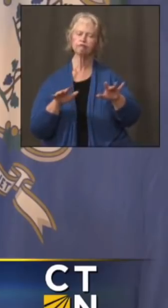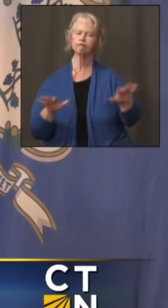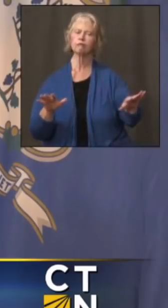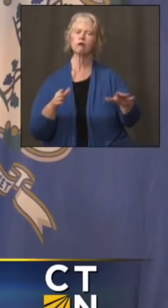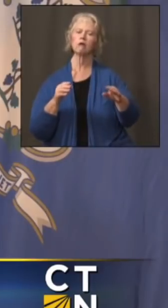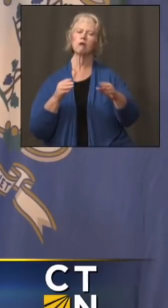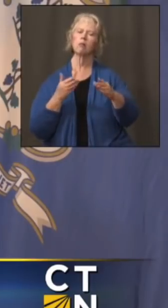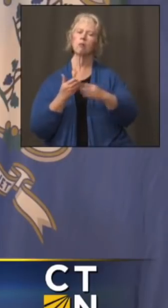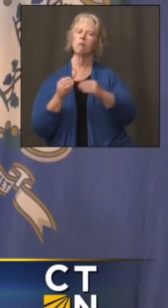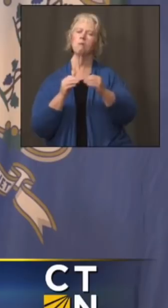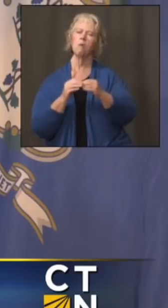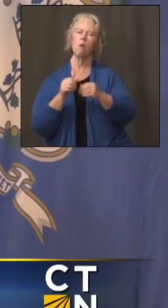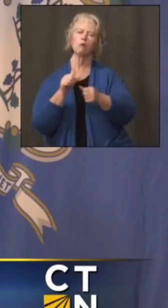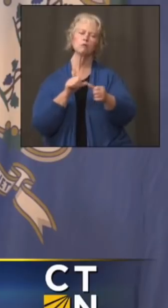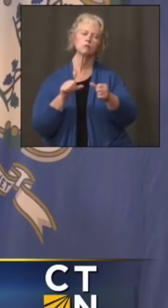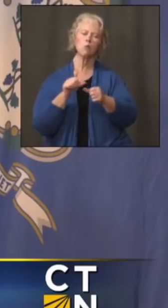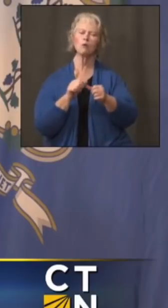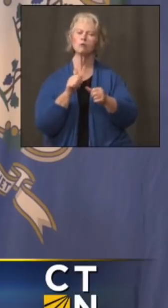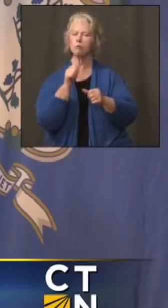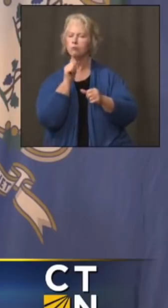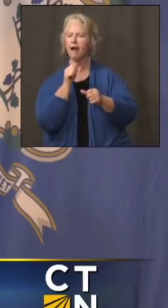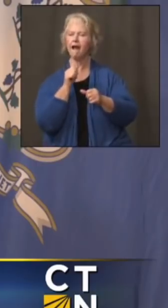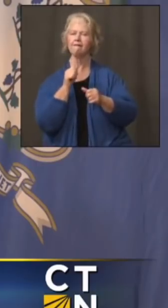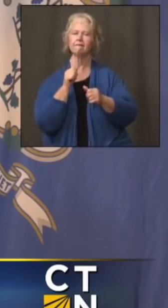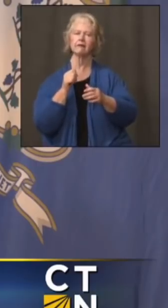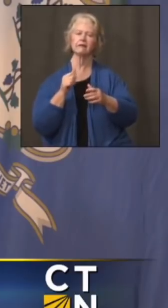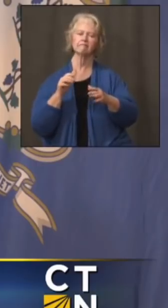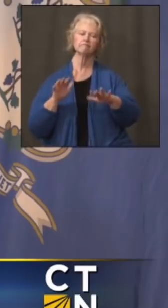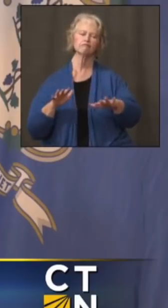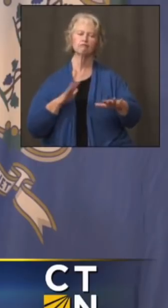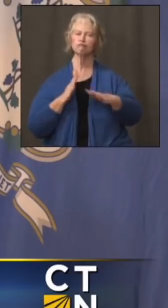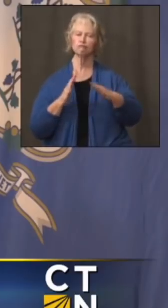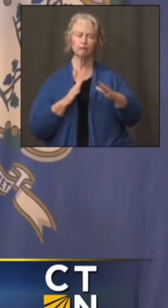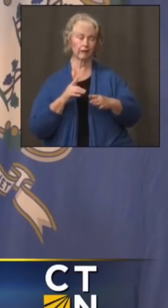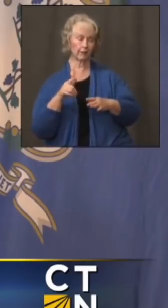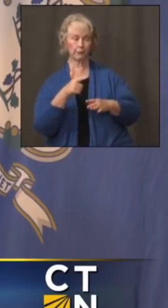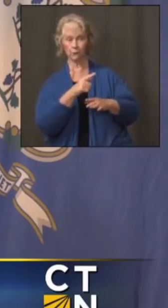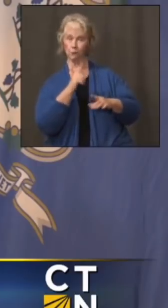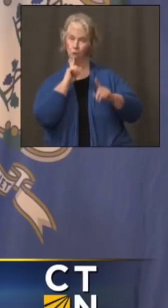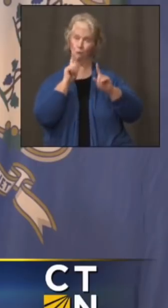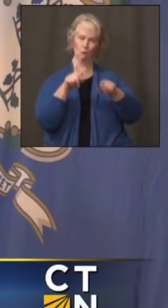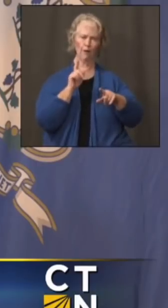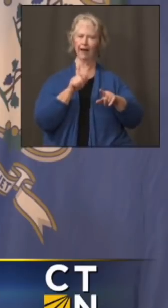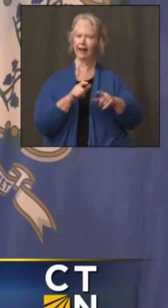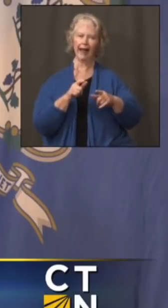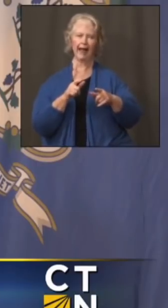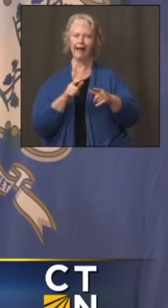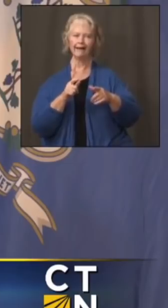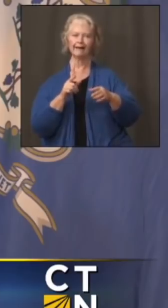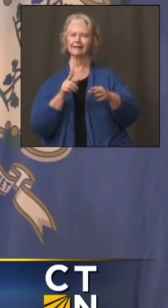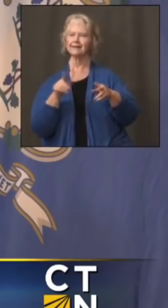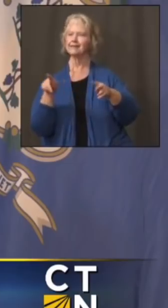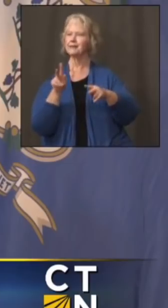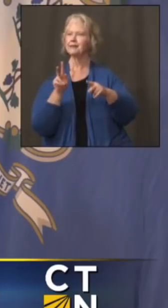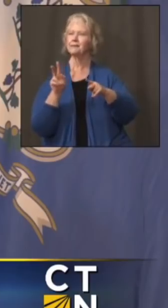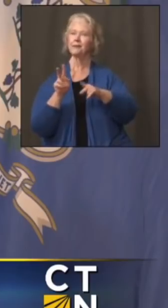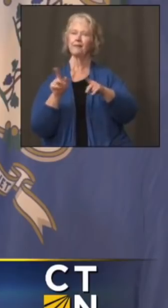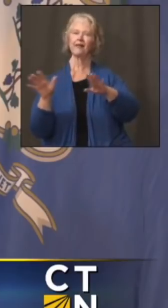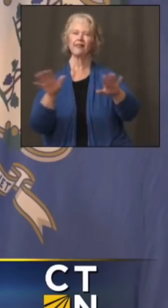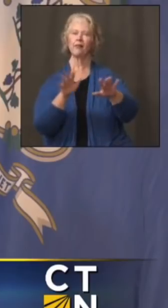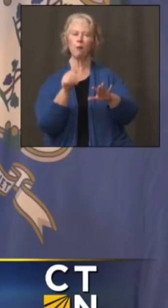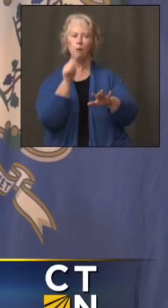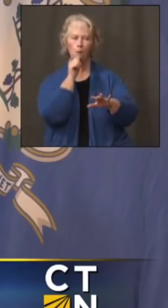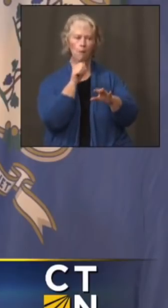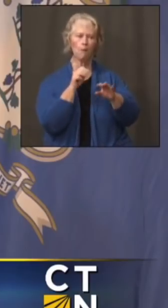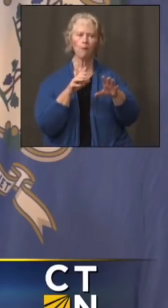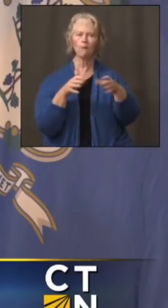gatherings. And your executive order can't really reach into people's homes. So how does the state get larger gatherings like